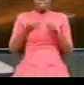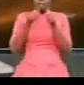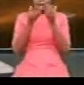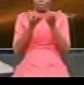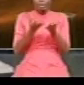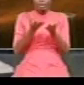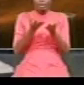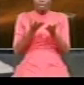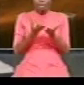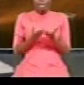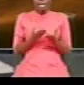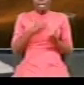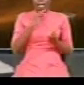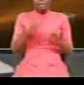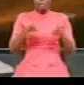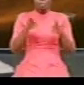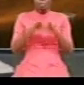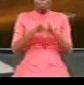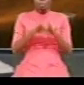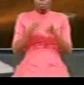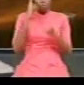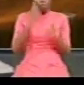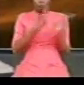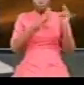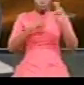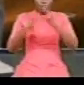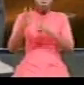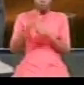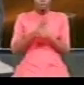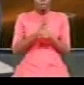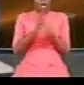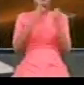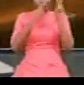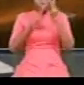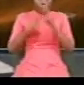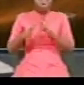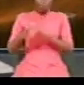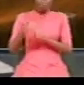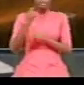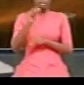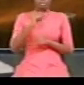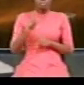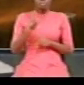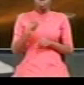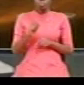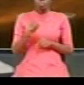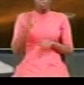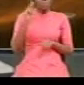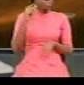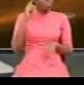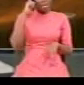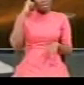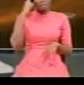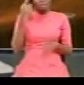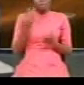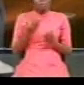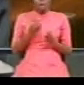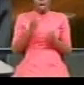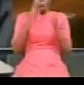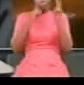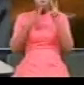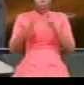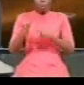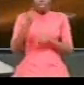information necessitates watchfulness. Watch therefore. No presumption.